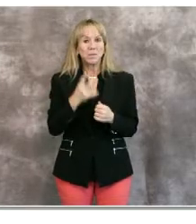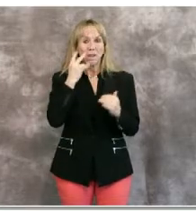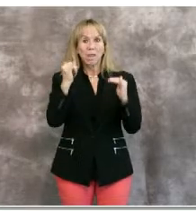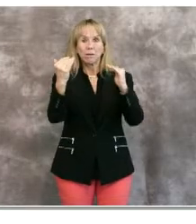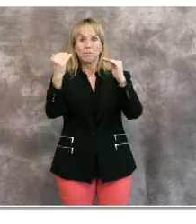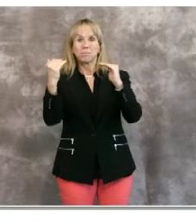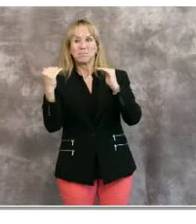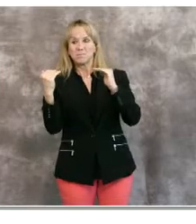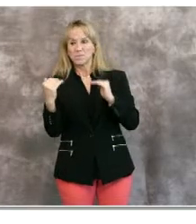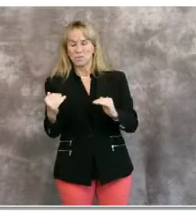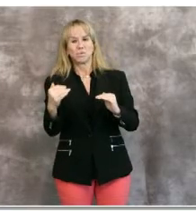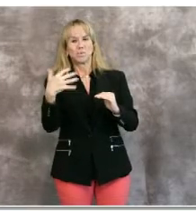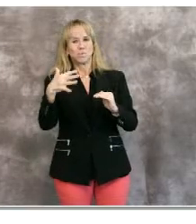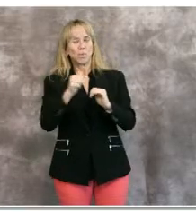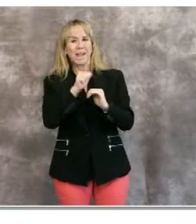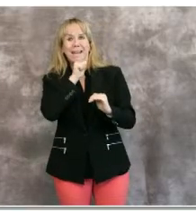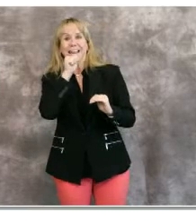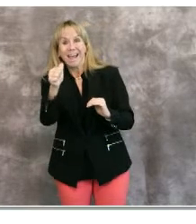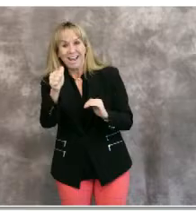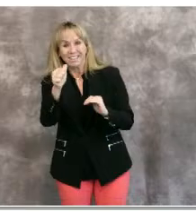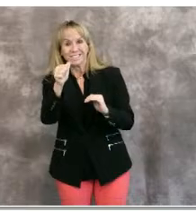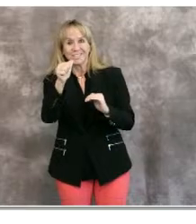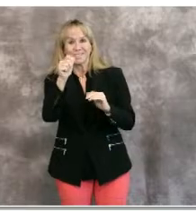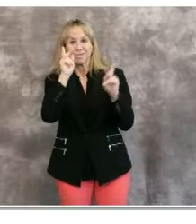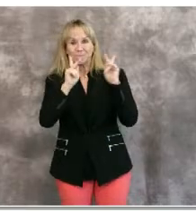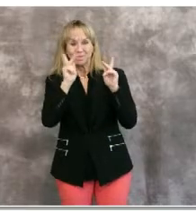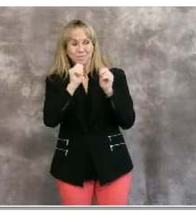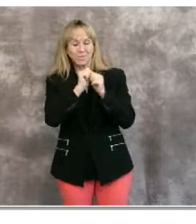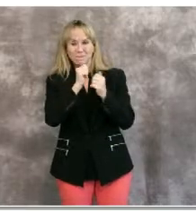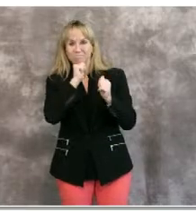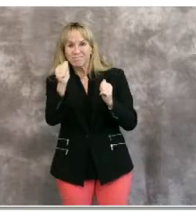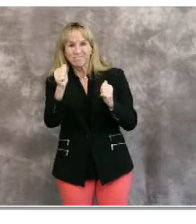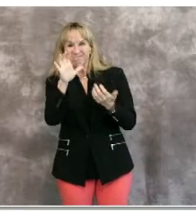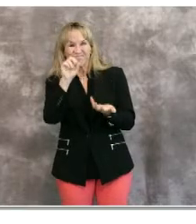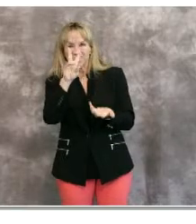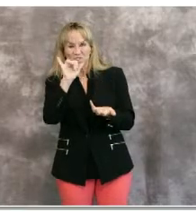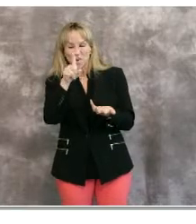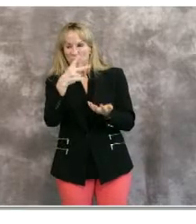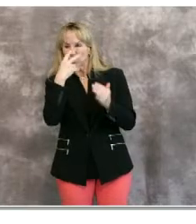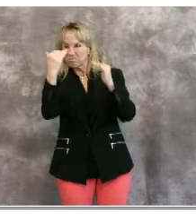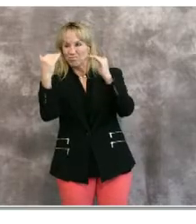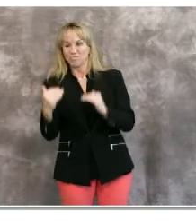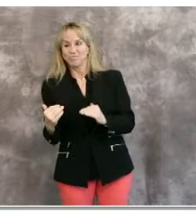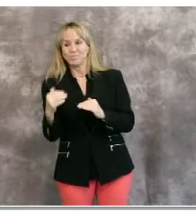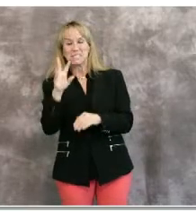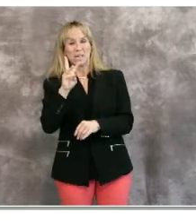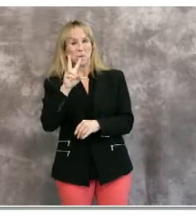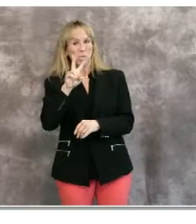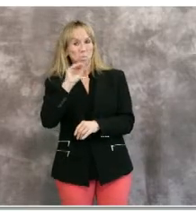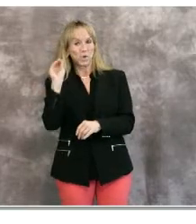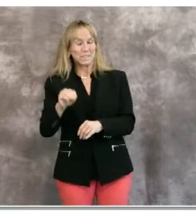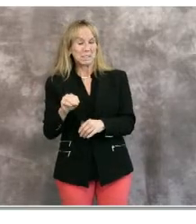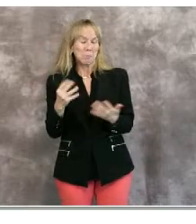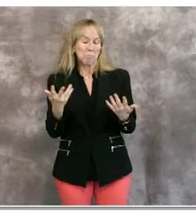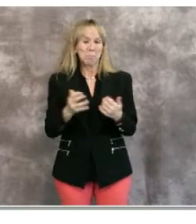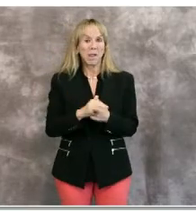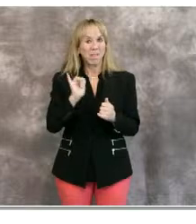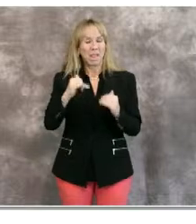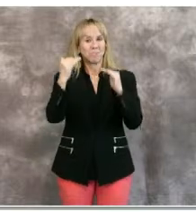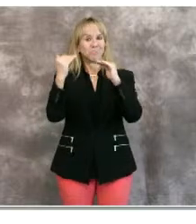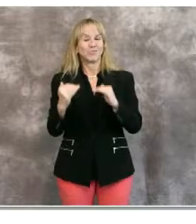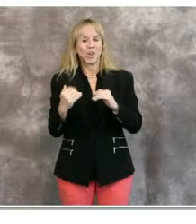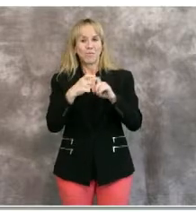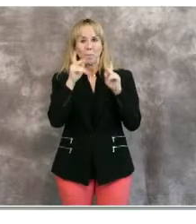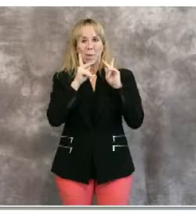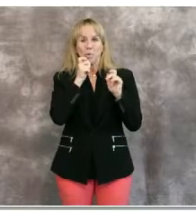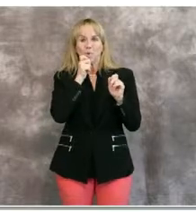in non-COVID ICU utilization, which brings our ICU bed capacity down to 62%. Again, 80%